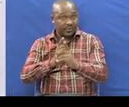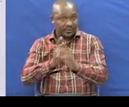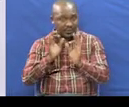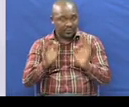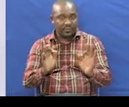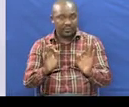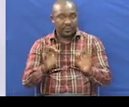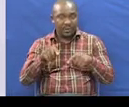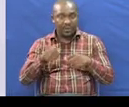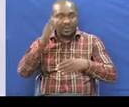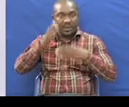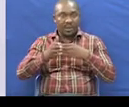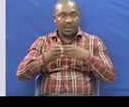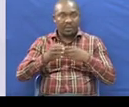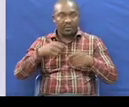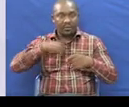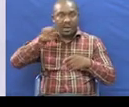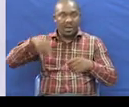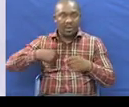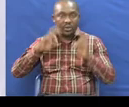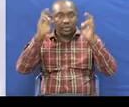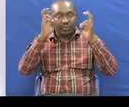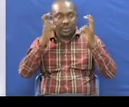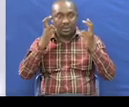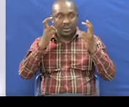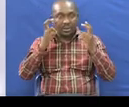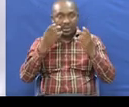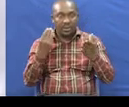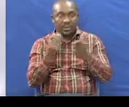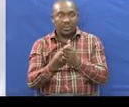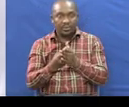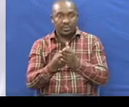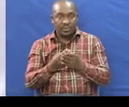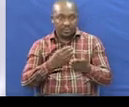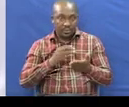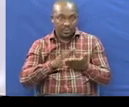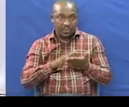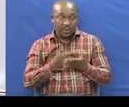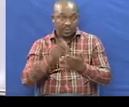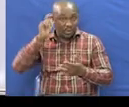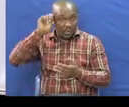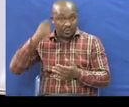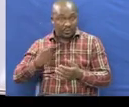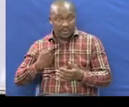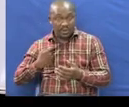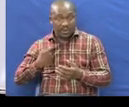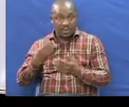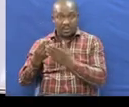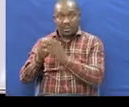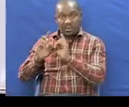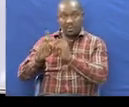transition elements are D block elements, but not all D block elements are transition